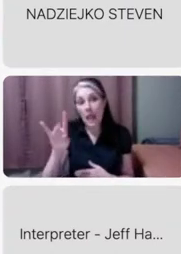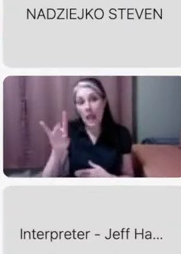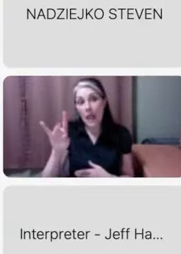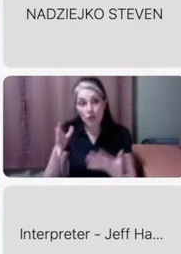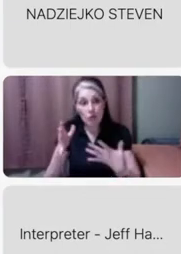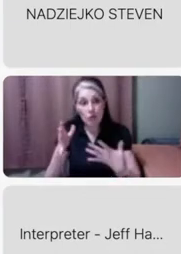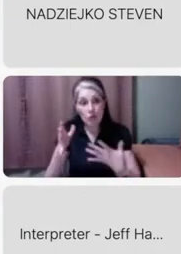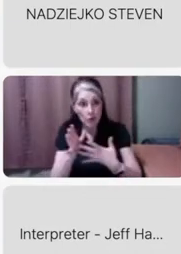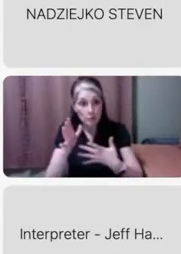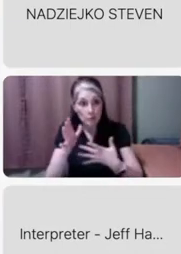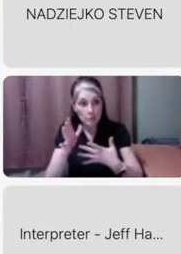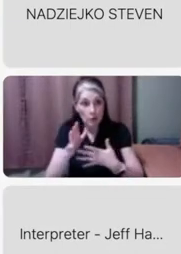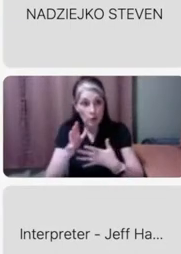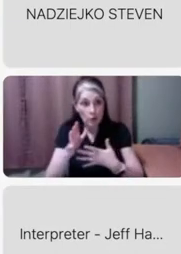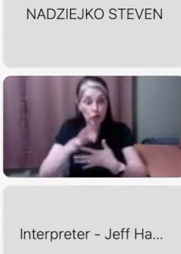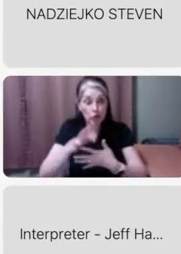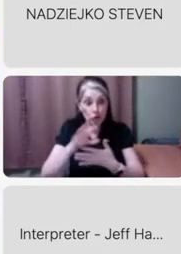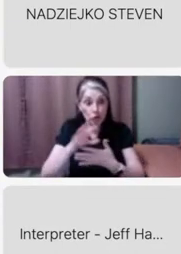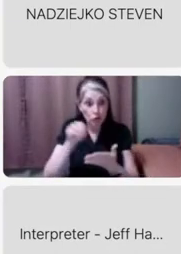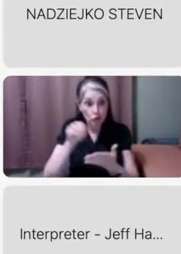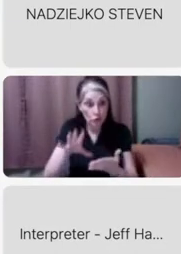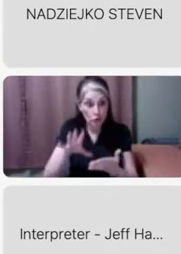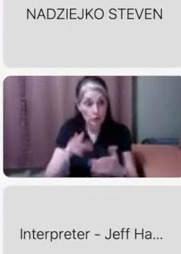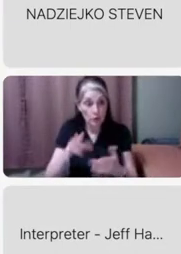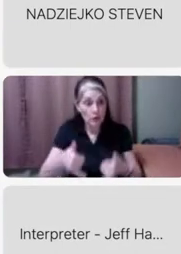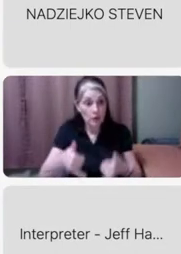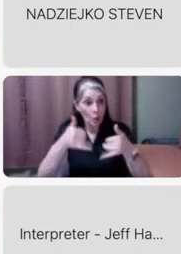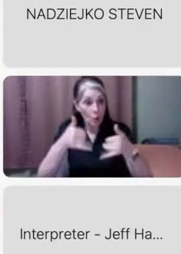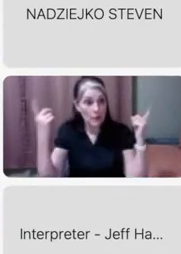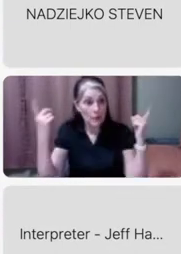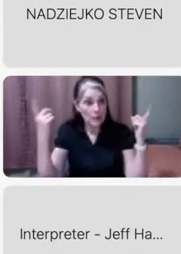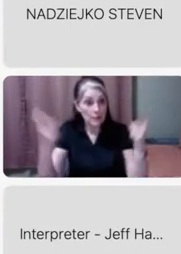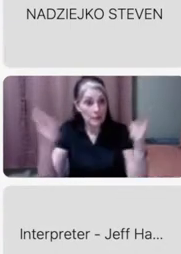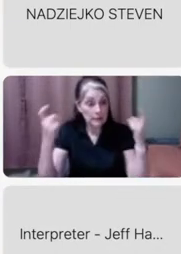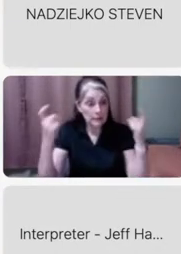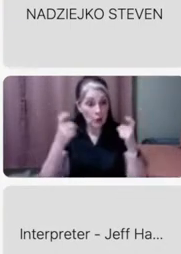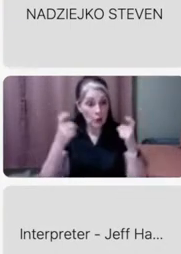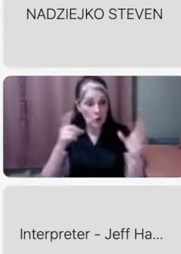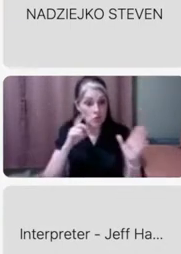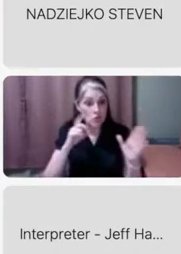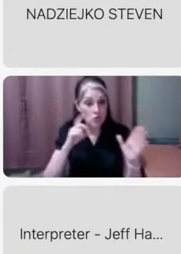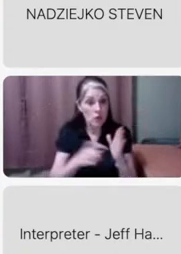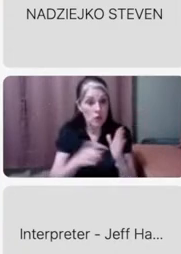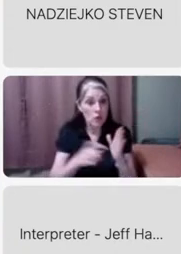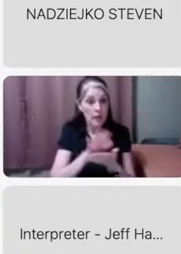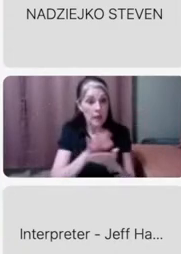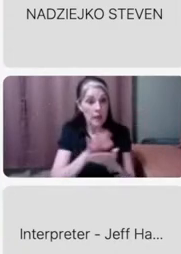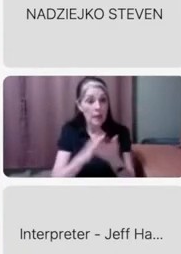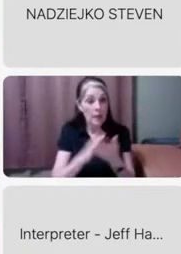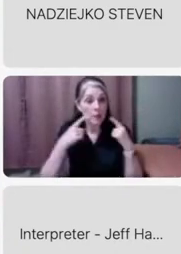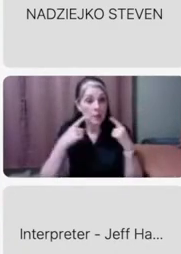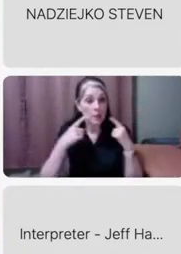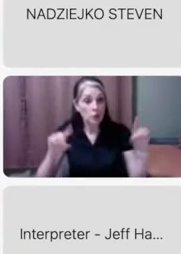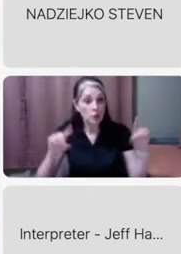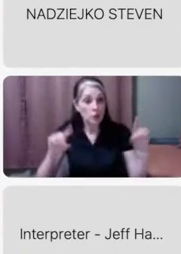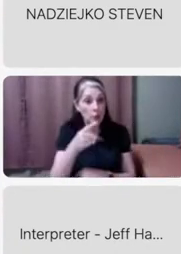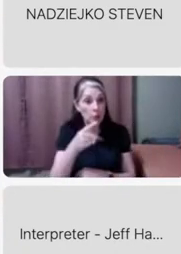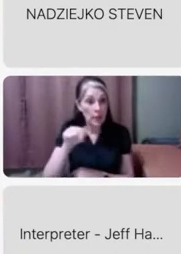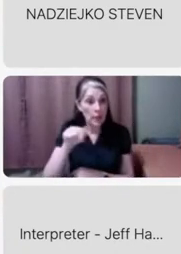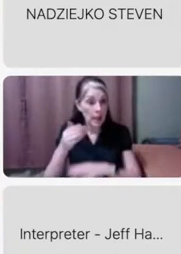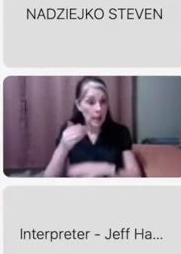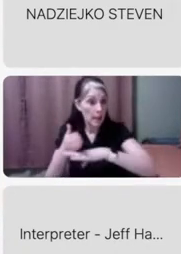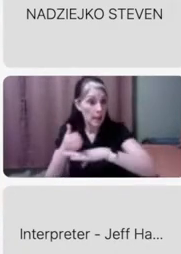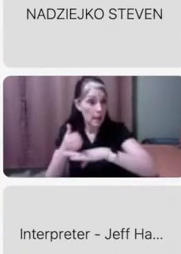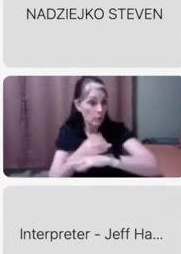our school awards ceremonies students were recognized for academic achievements such as gpa improvement honorable